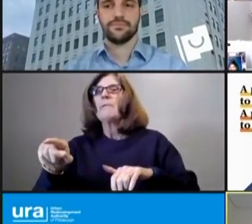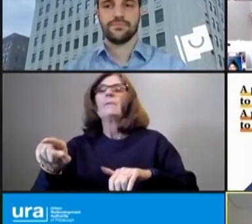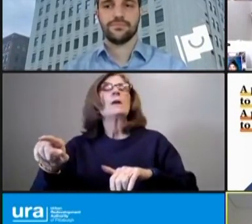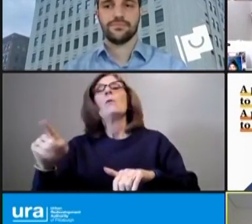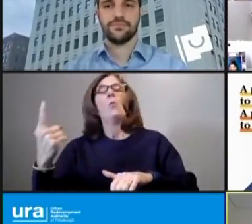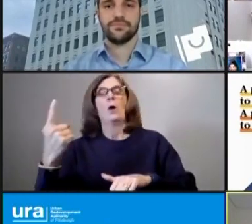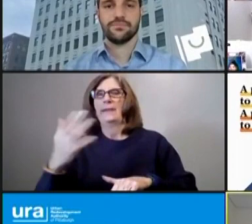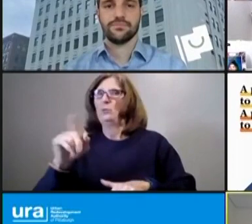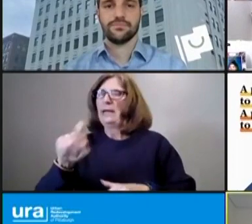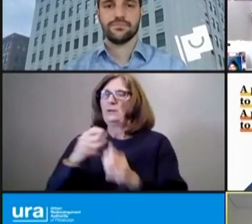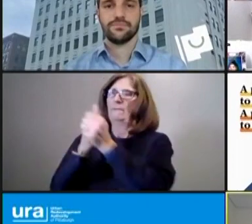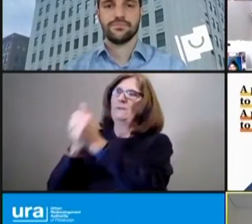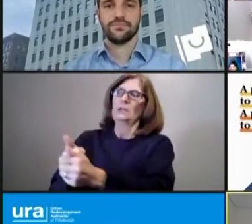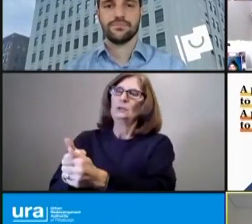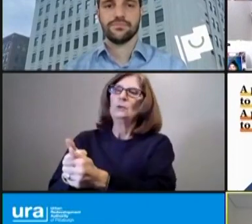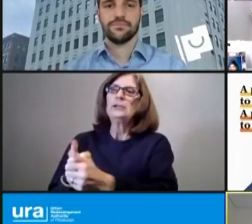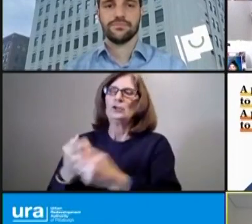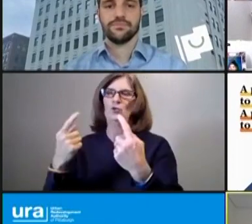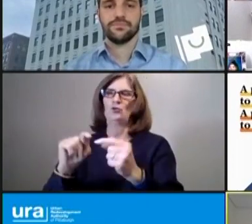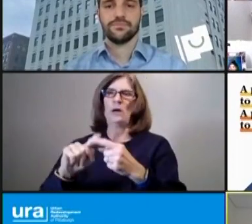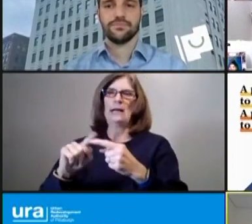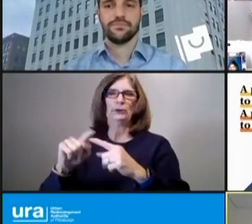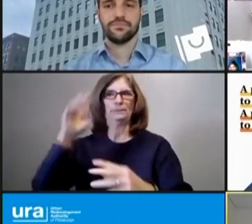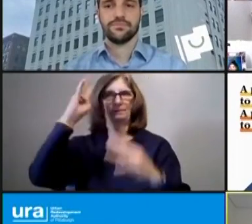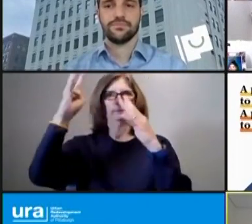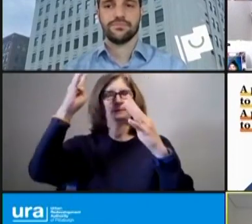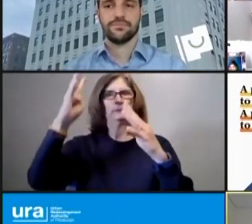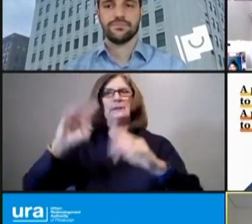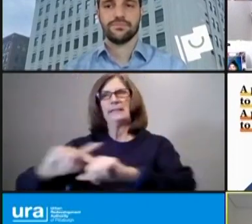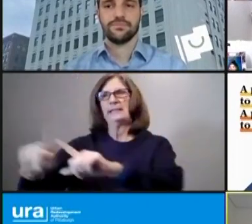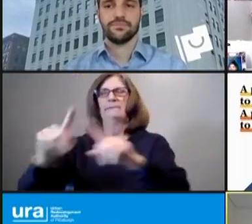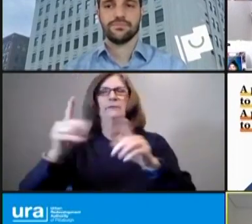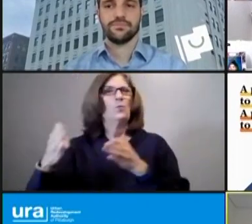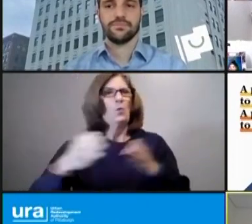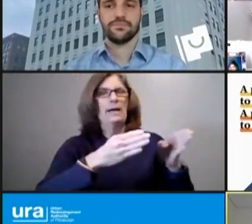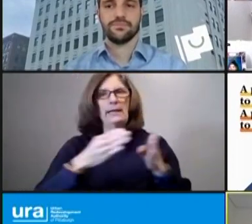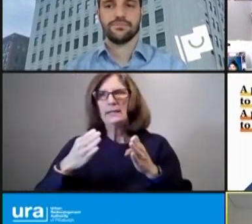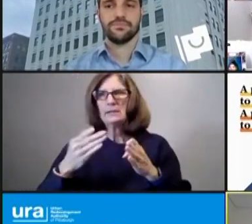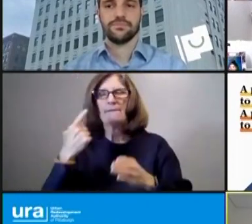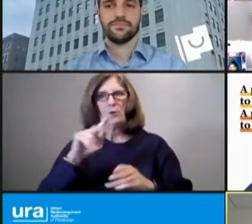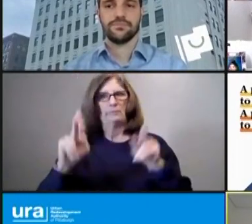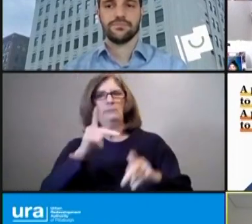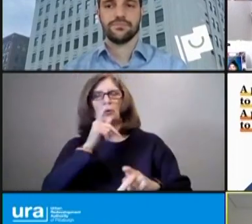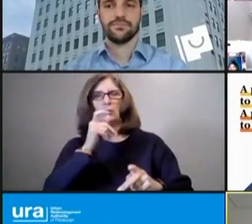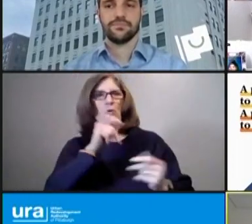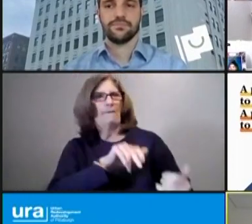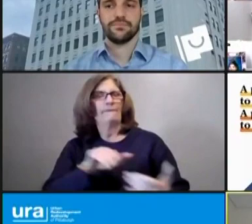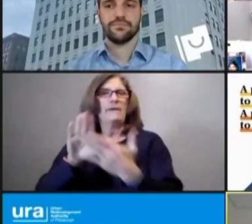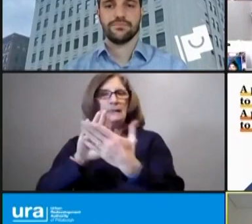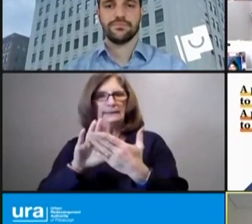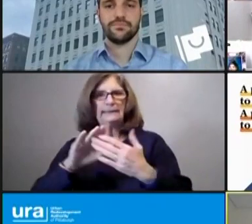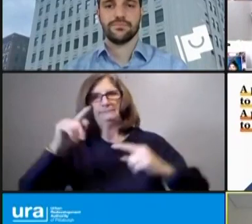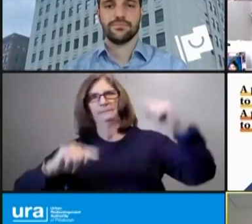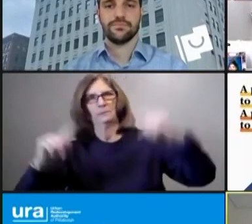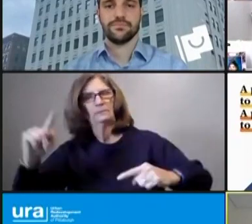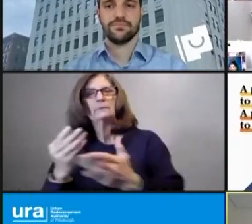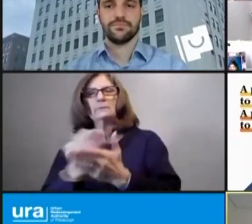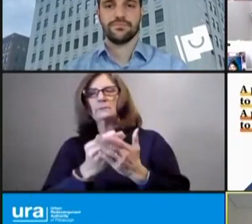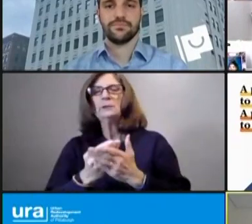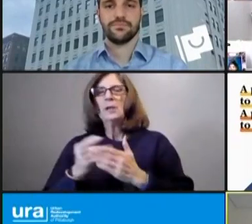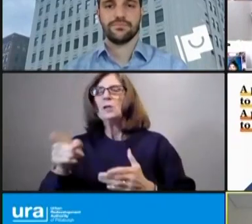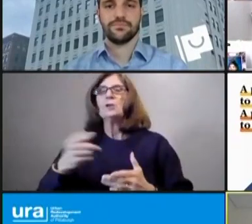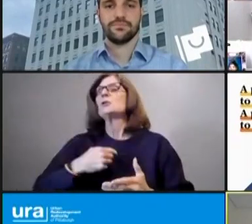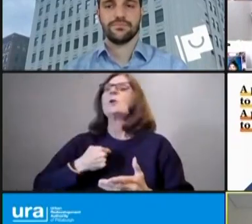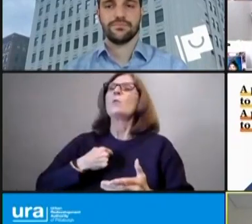try to figure out innovative ways to best help people facing housing instability. So Action Housing, alongside our partners, developed a